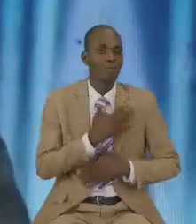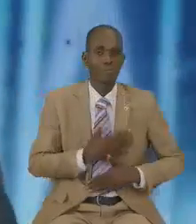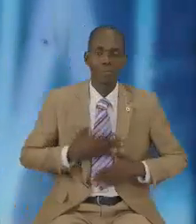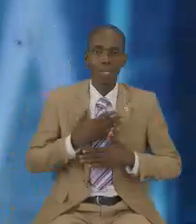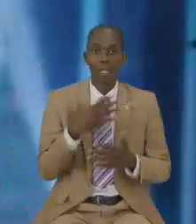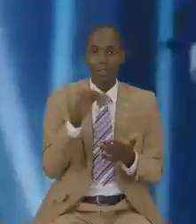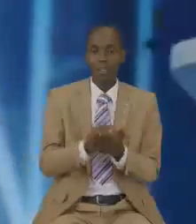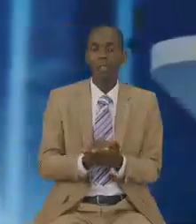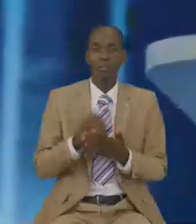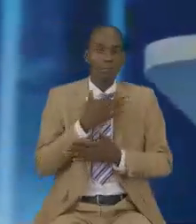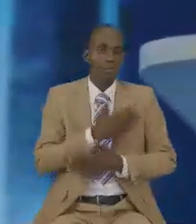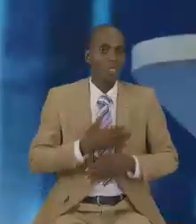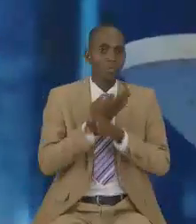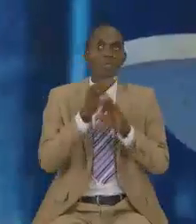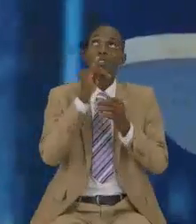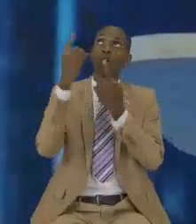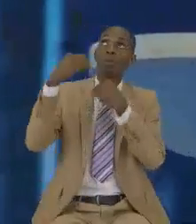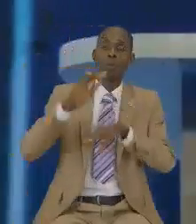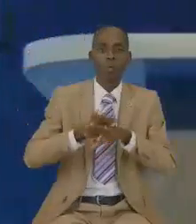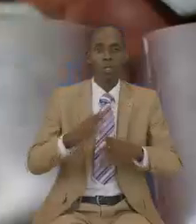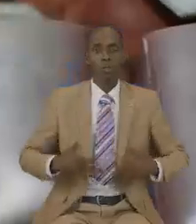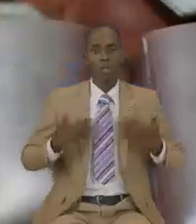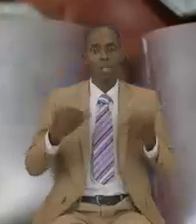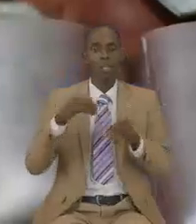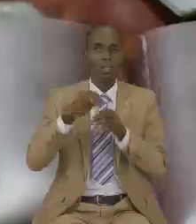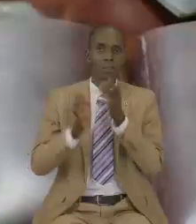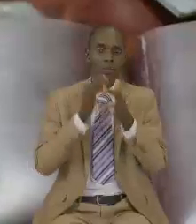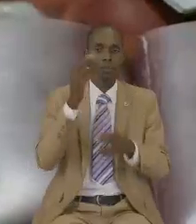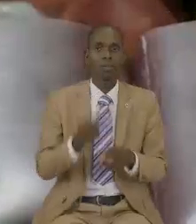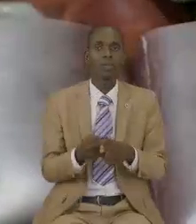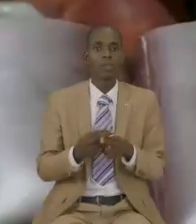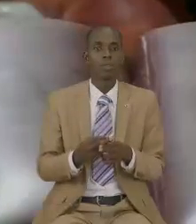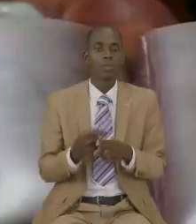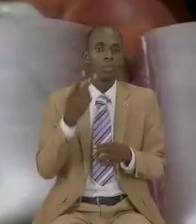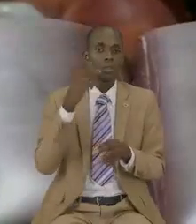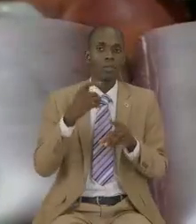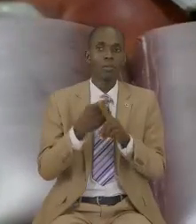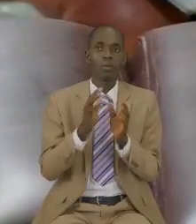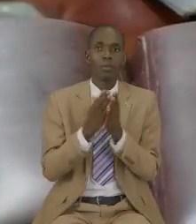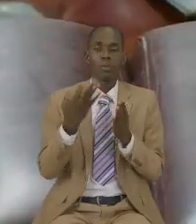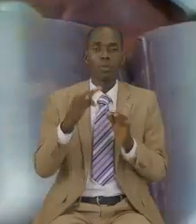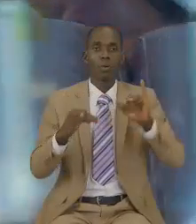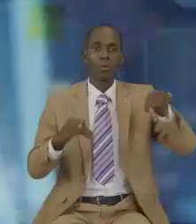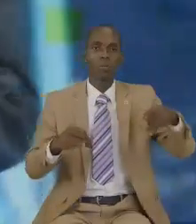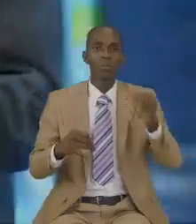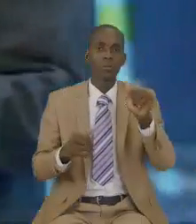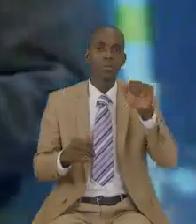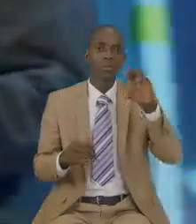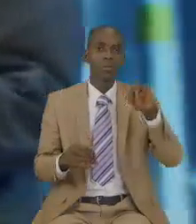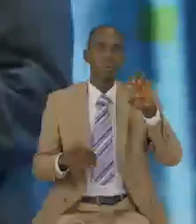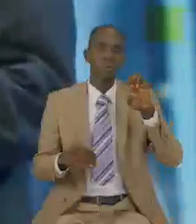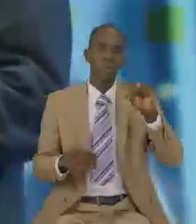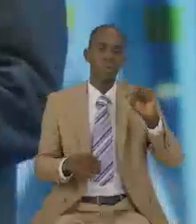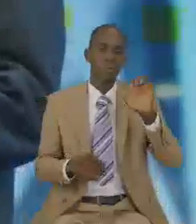pleasant freedom is coming upon your life tonight. I'm looking at James chapter 5, and we're reading